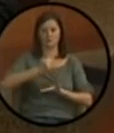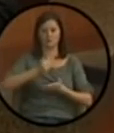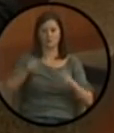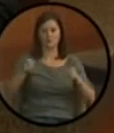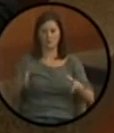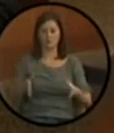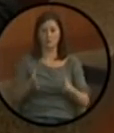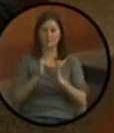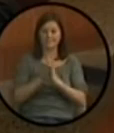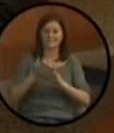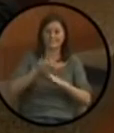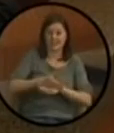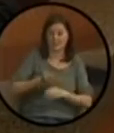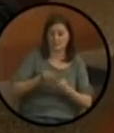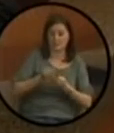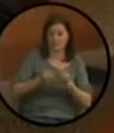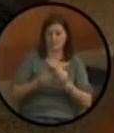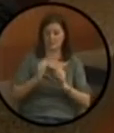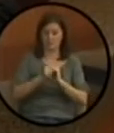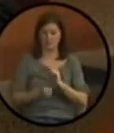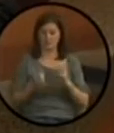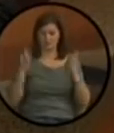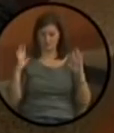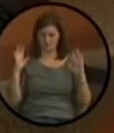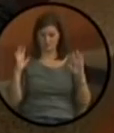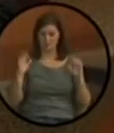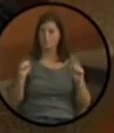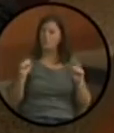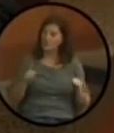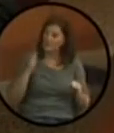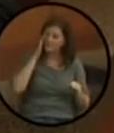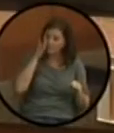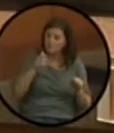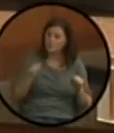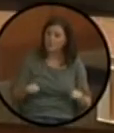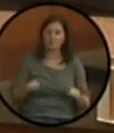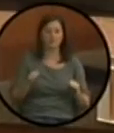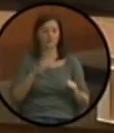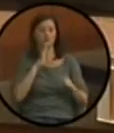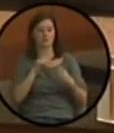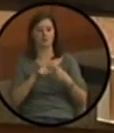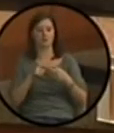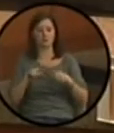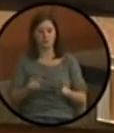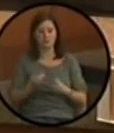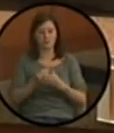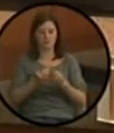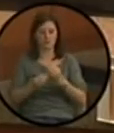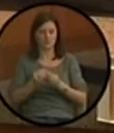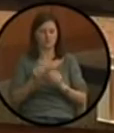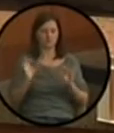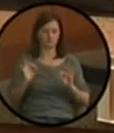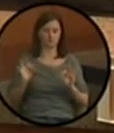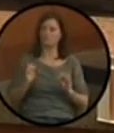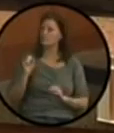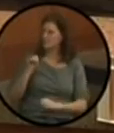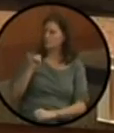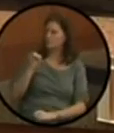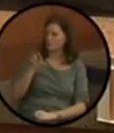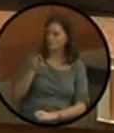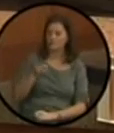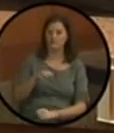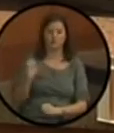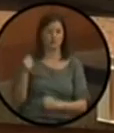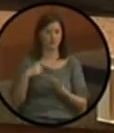for after the budget had already been passed. So, but we could do that in the future. Oh, we could talk about that during the budget. I mean, it's not a big deal. Yes, sir. All right. Any